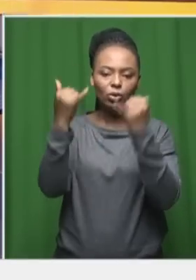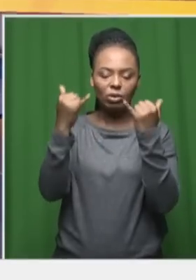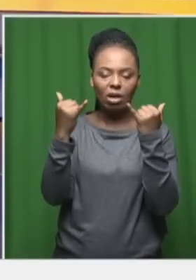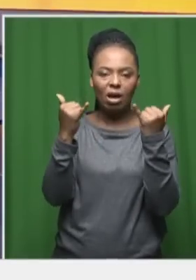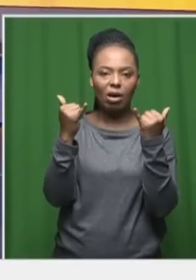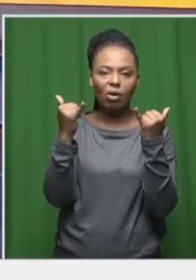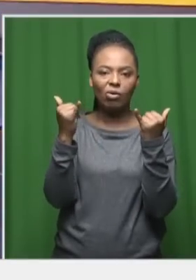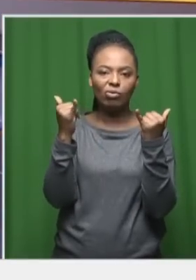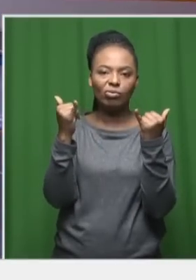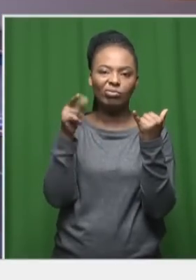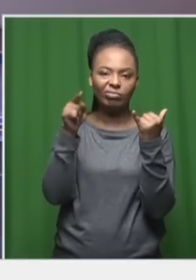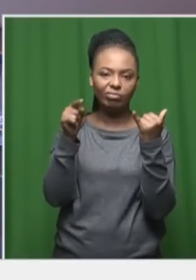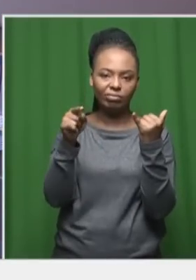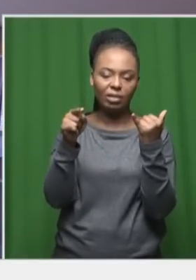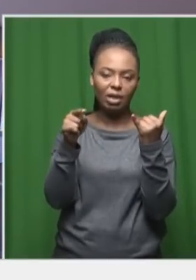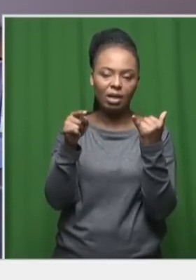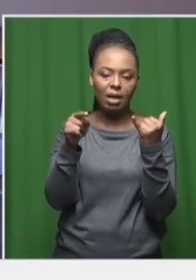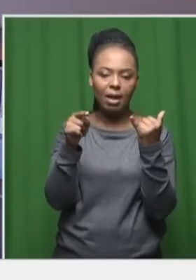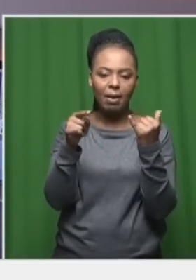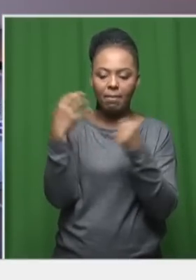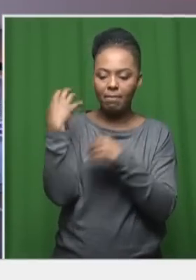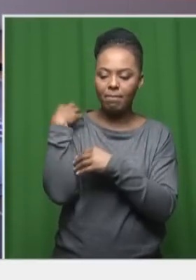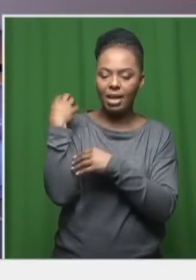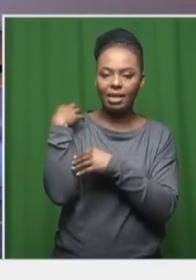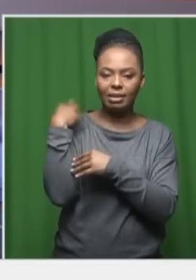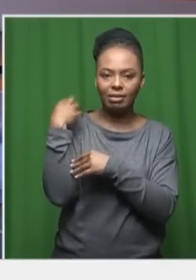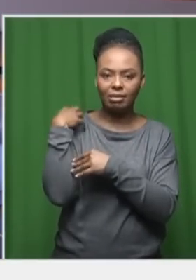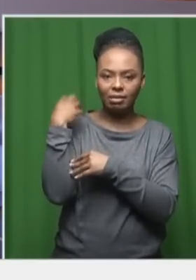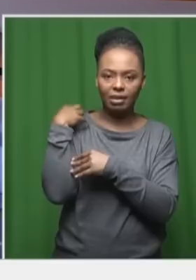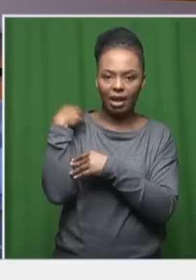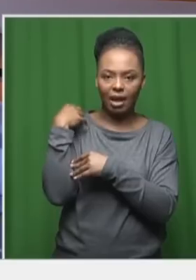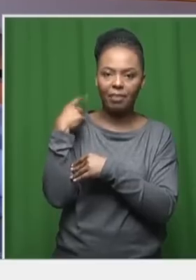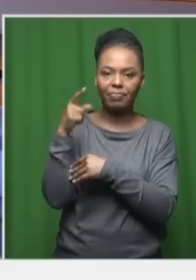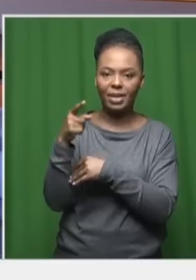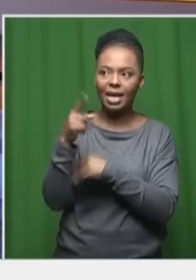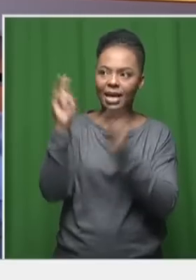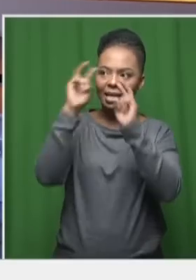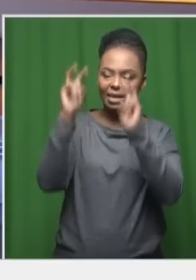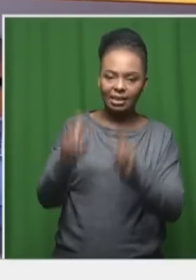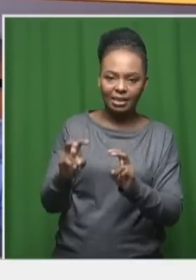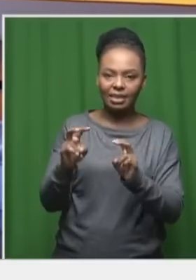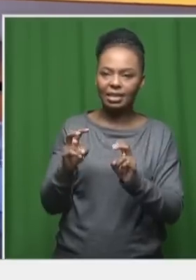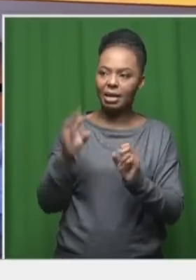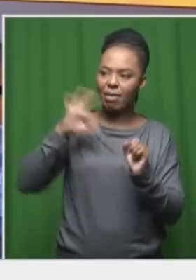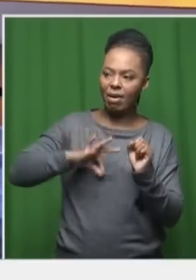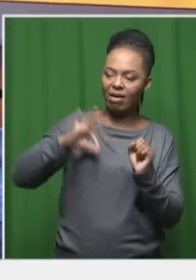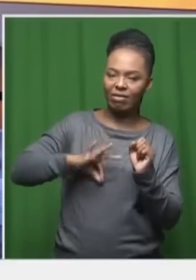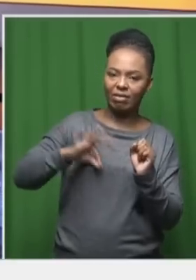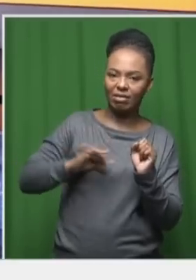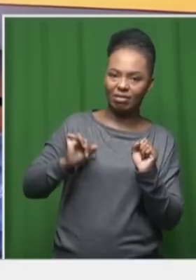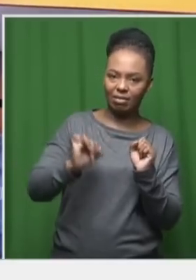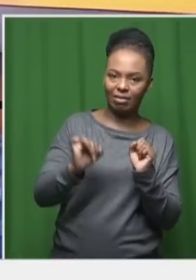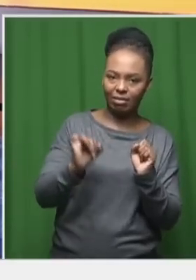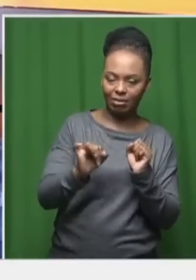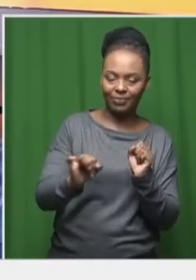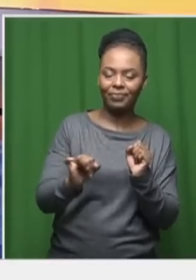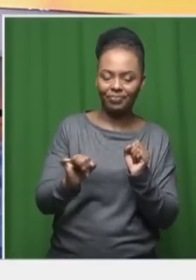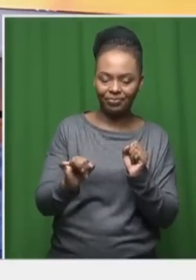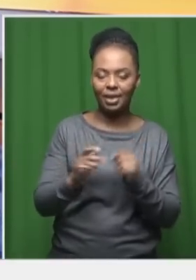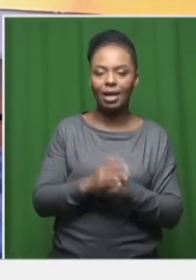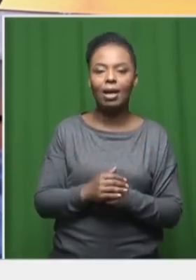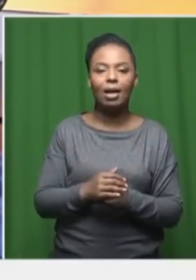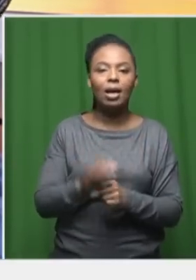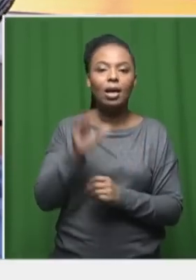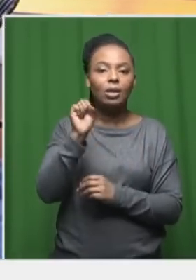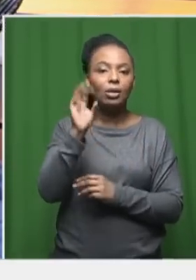around the perks for ministerial electricity provision, as it were. So the question